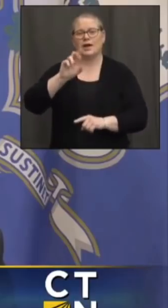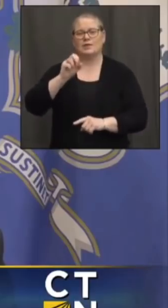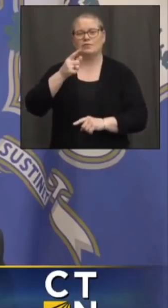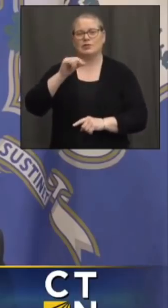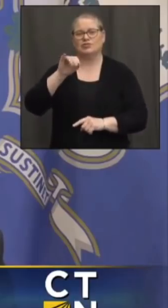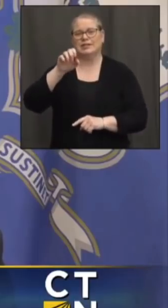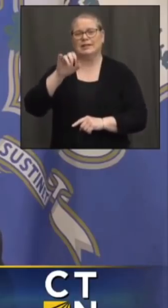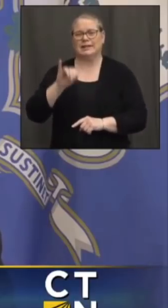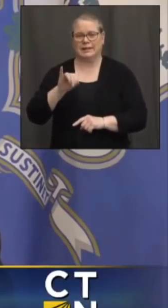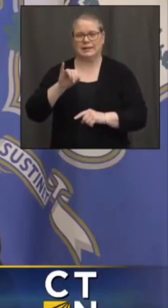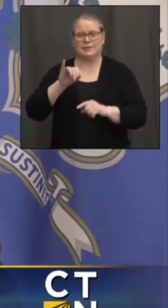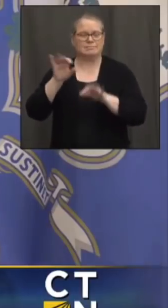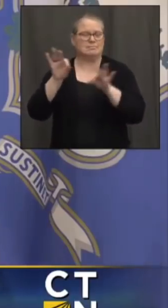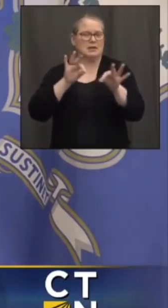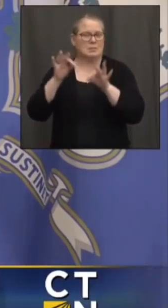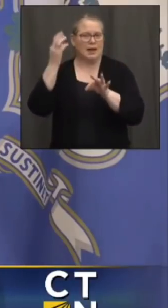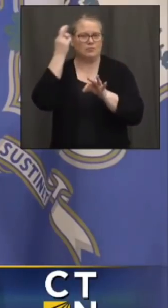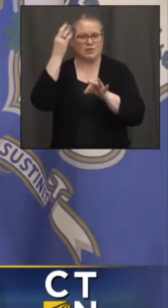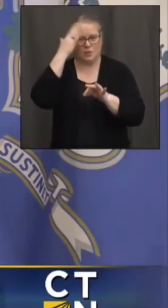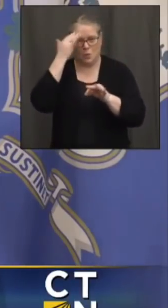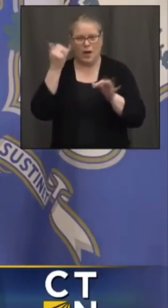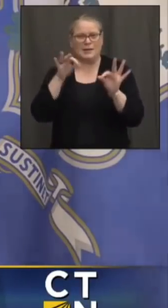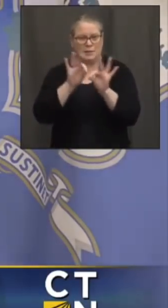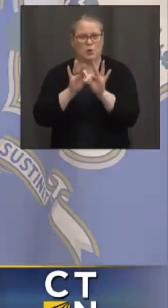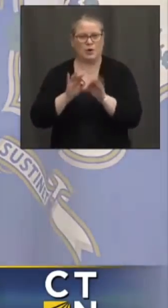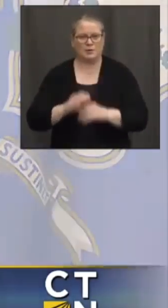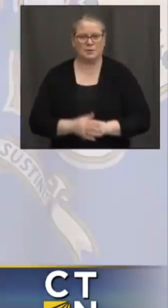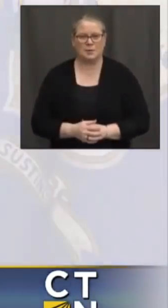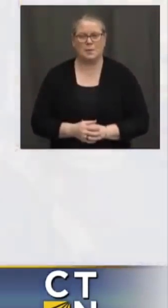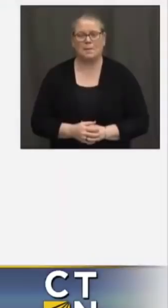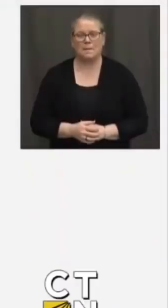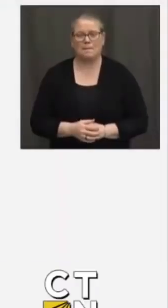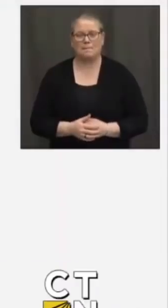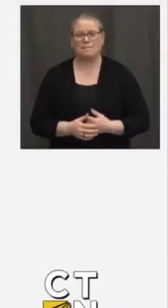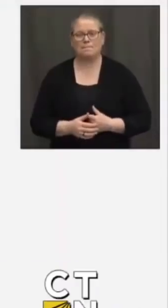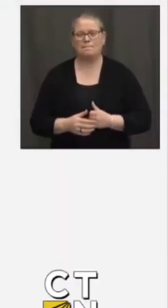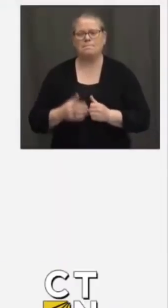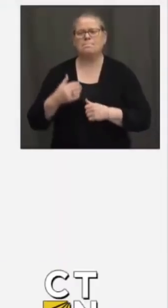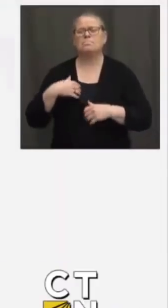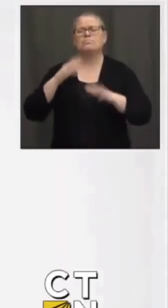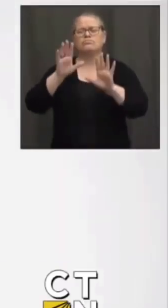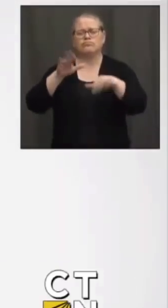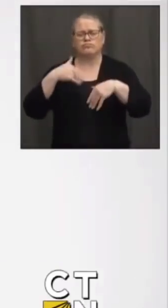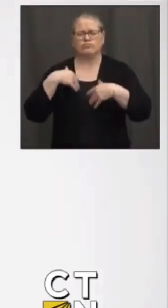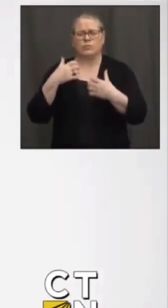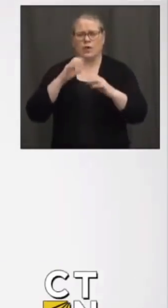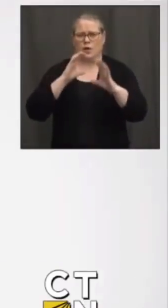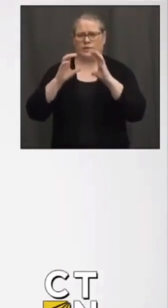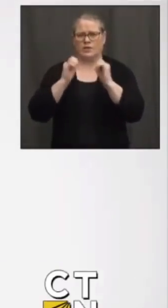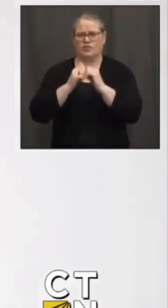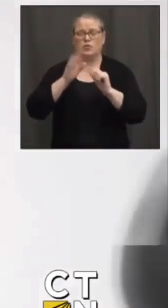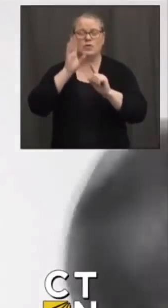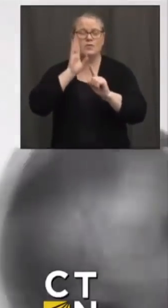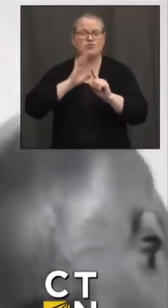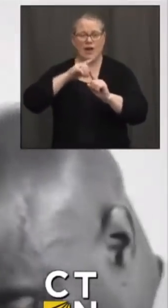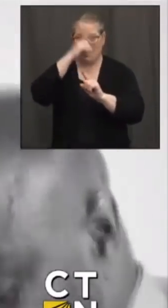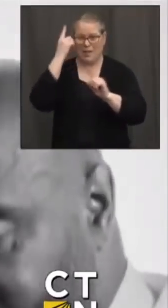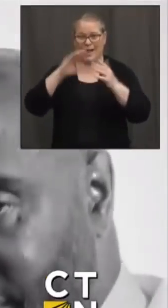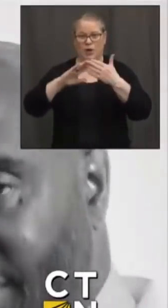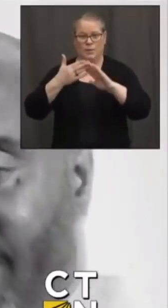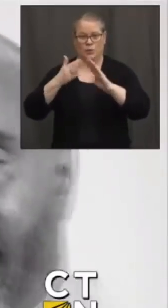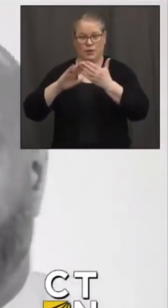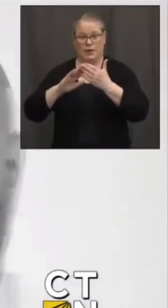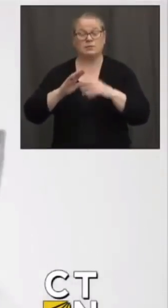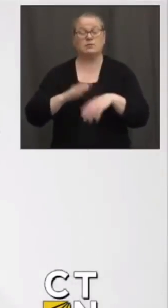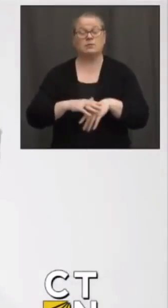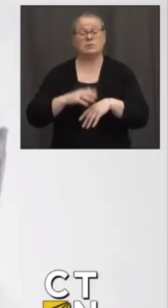bit about why it's important. Let me take a moment to have a conversation with the brown and black communities. Coming from your